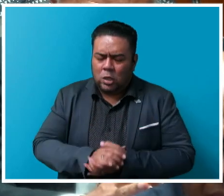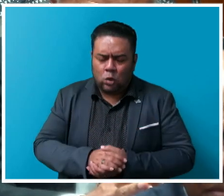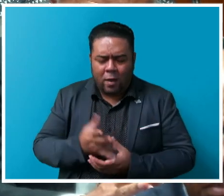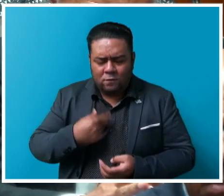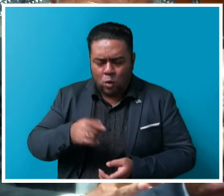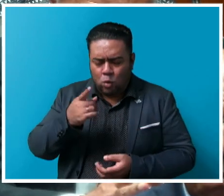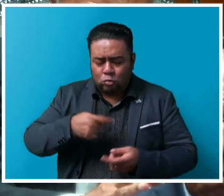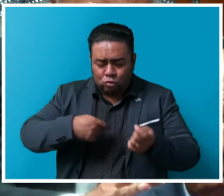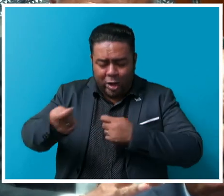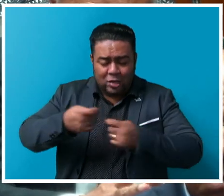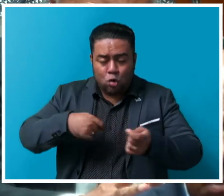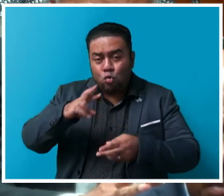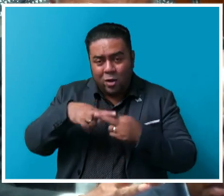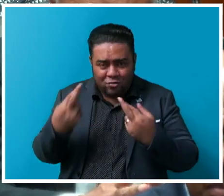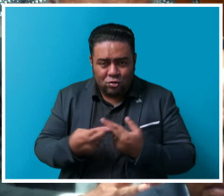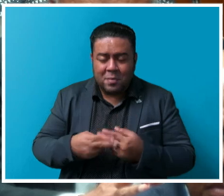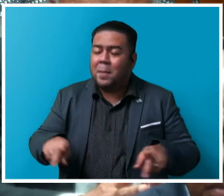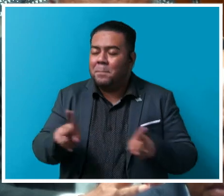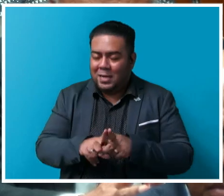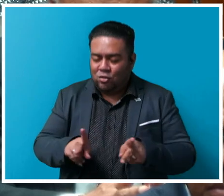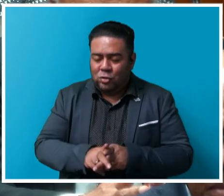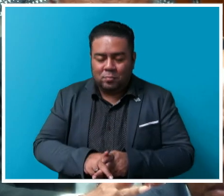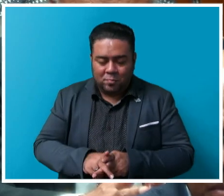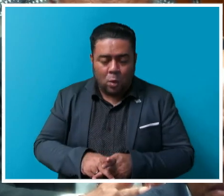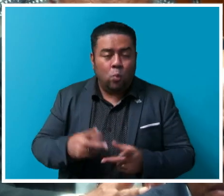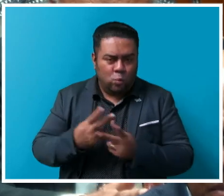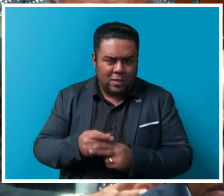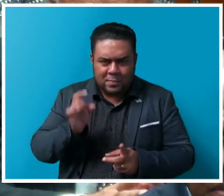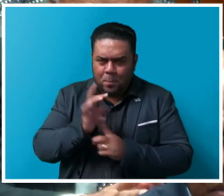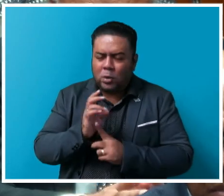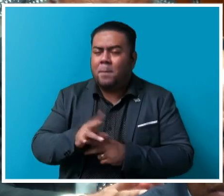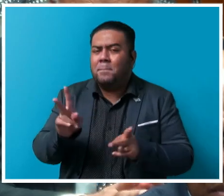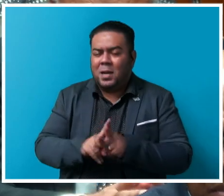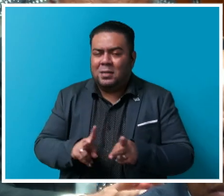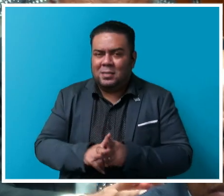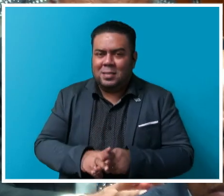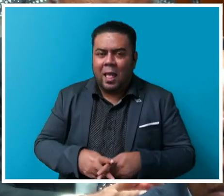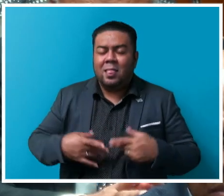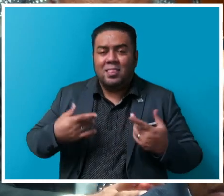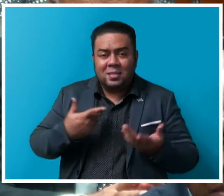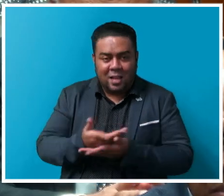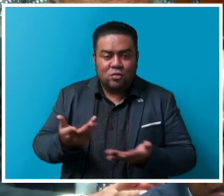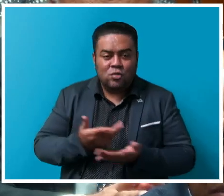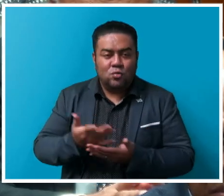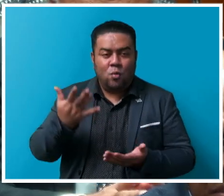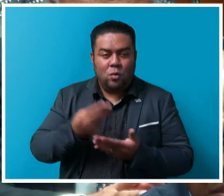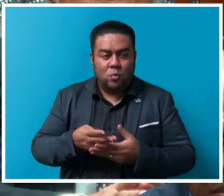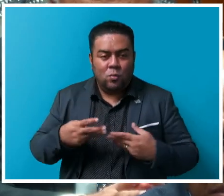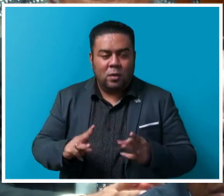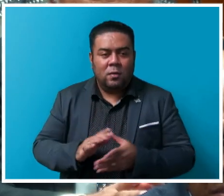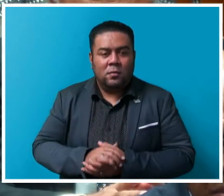and its partnerships with its key partners. Discussions are underway for a